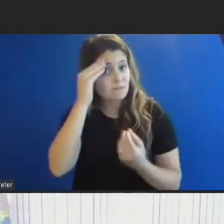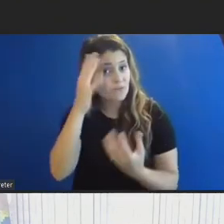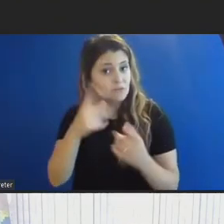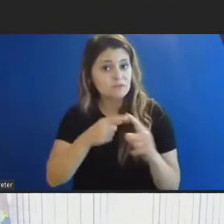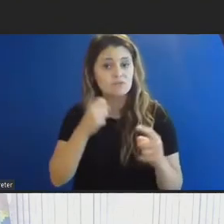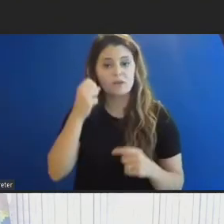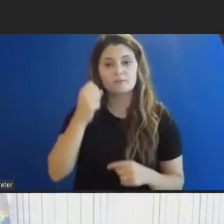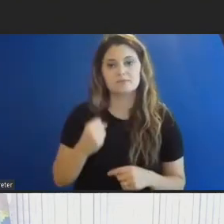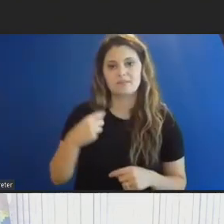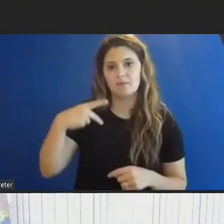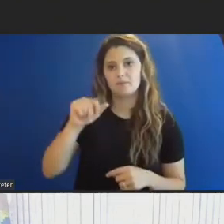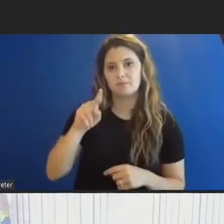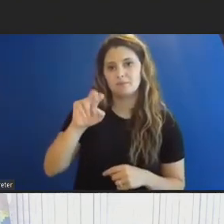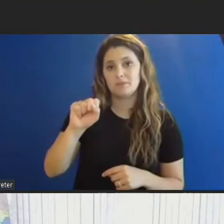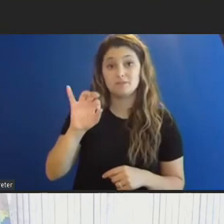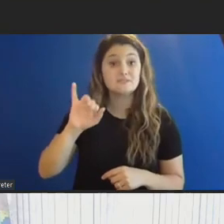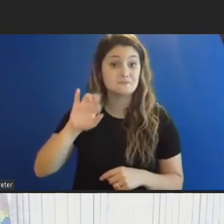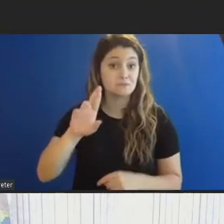South Plains Fair.